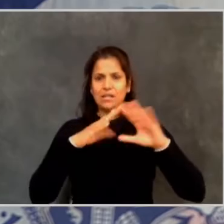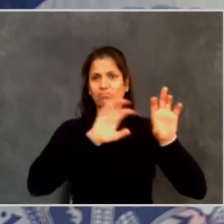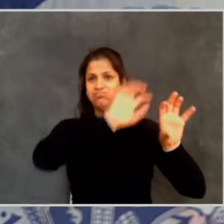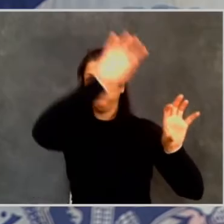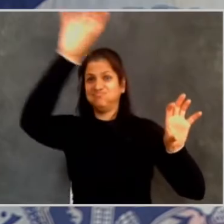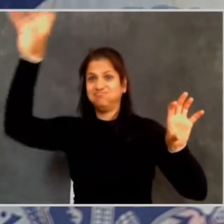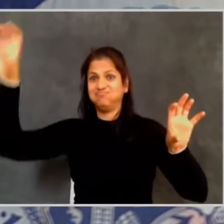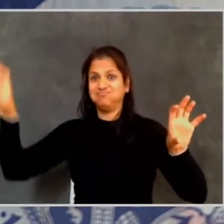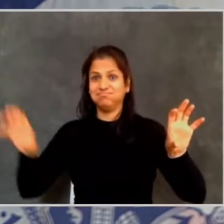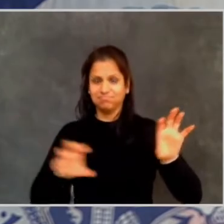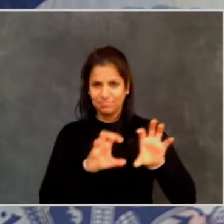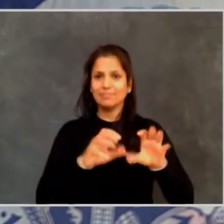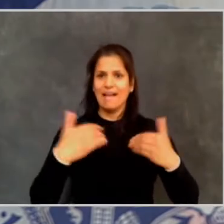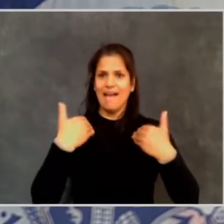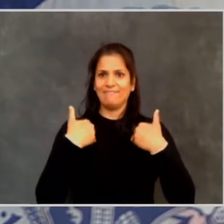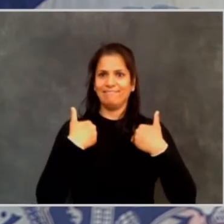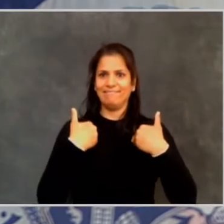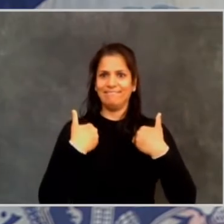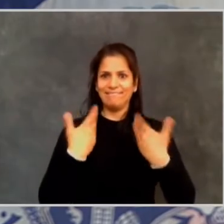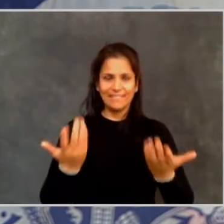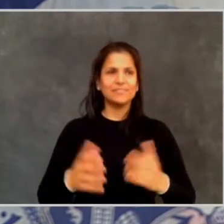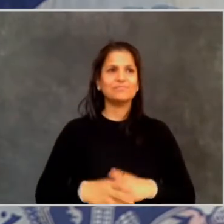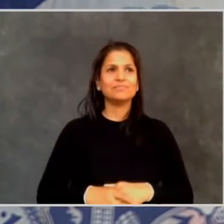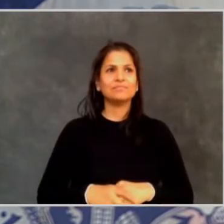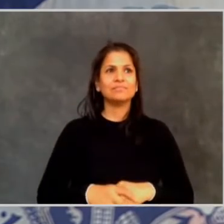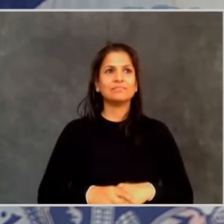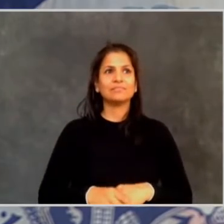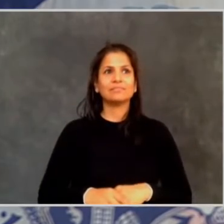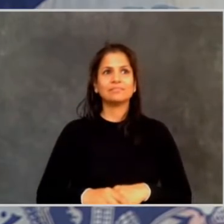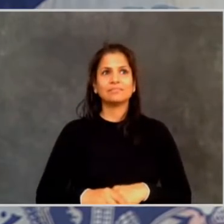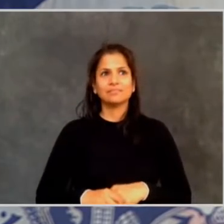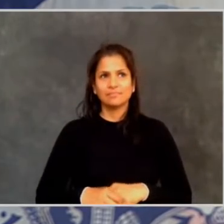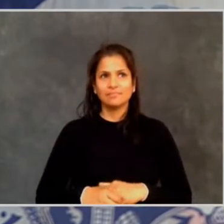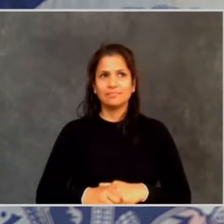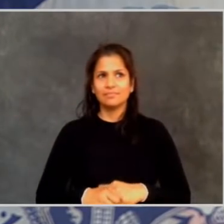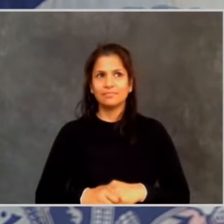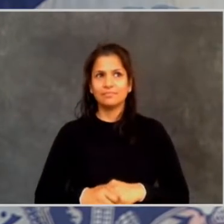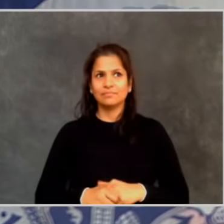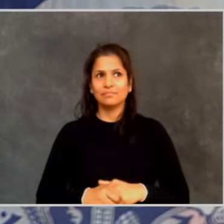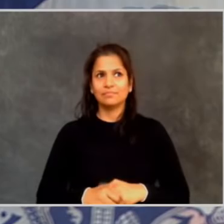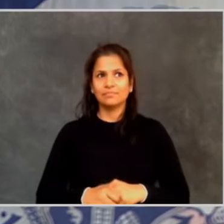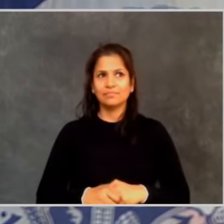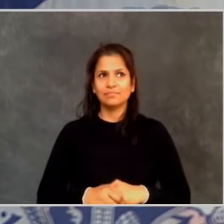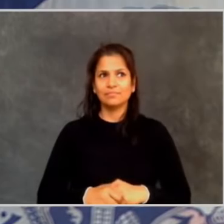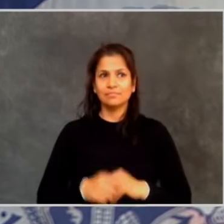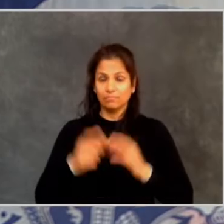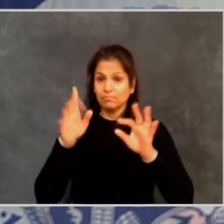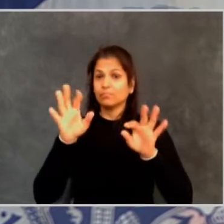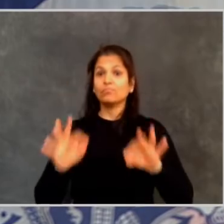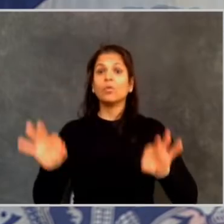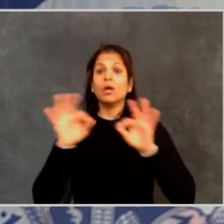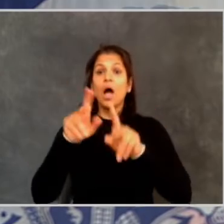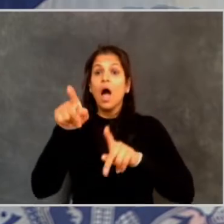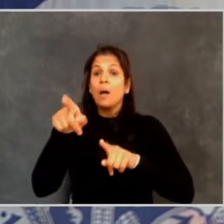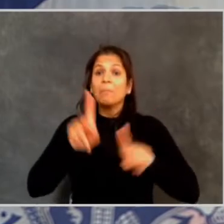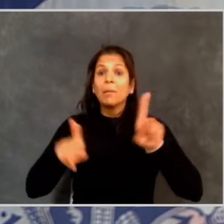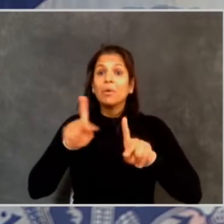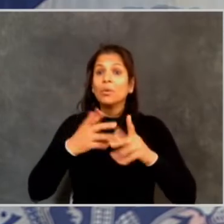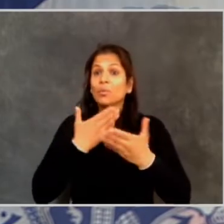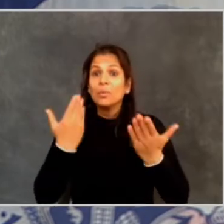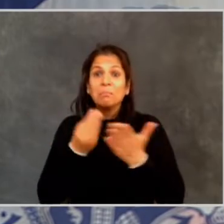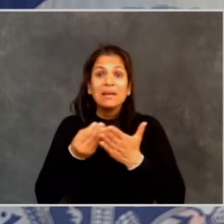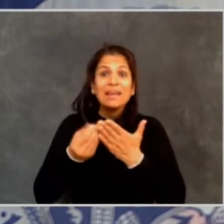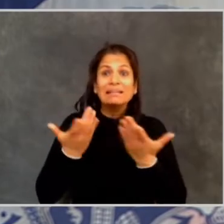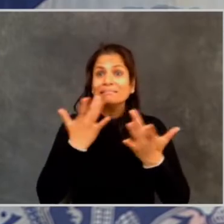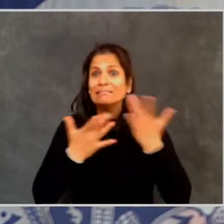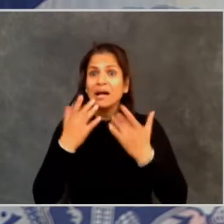all 435 sites. It's high quality food. I saw it yesterday with my own eyes. I saw the food service workers who are also doing